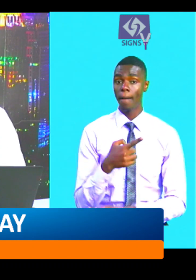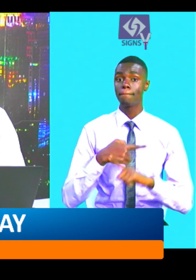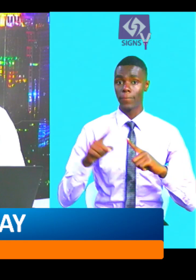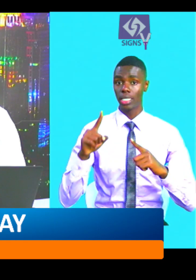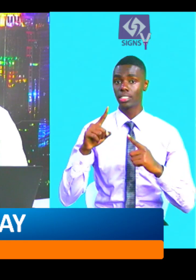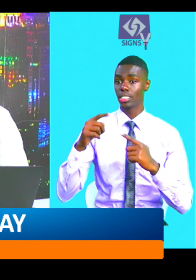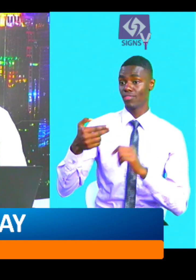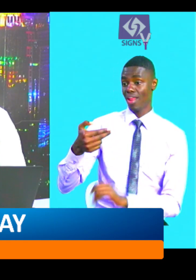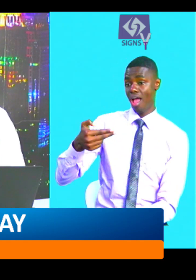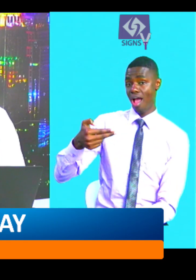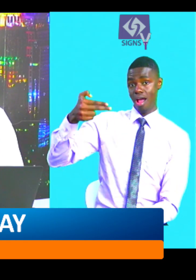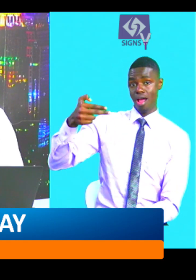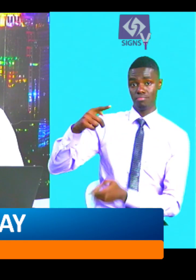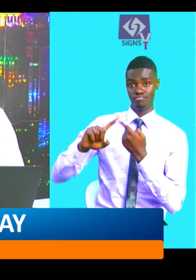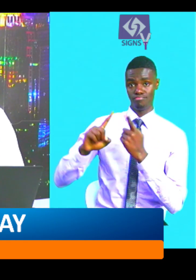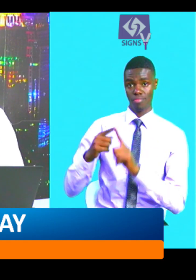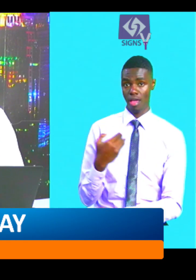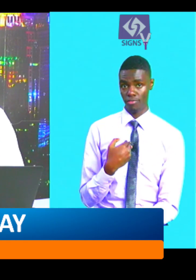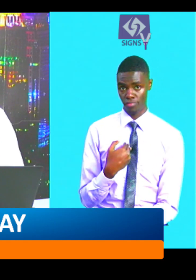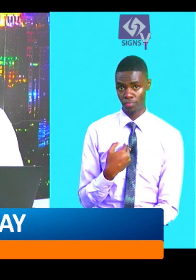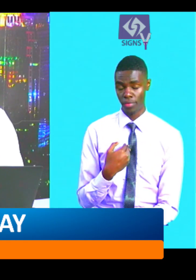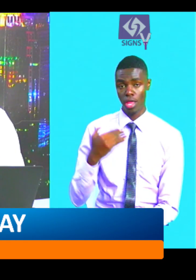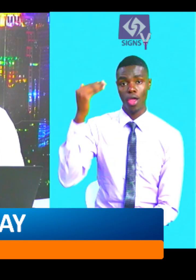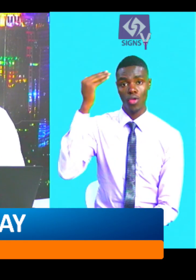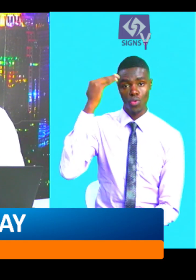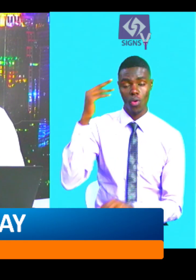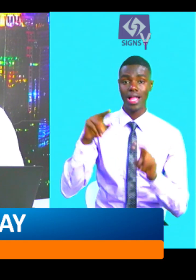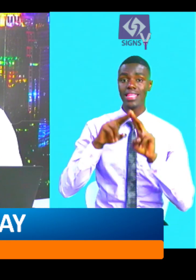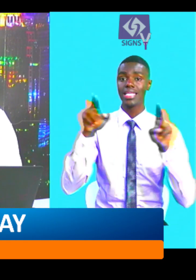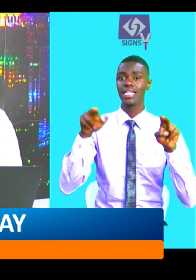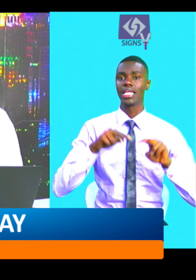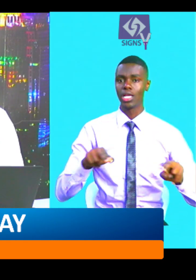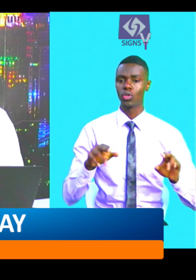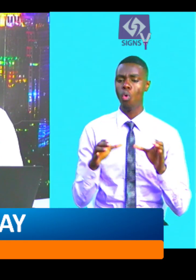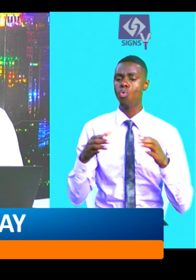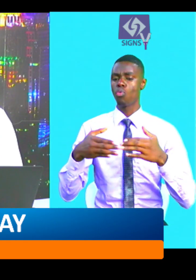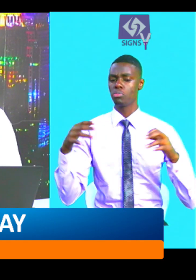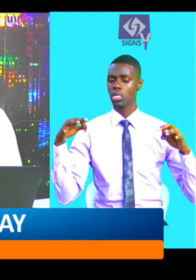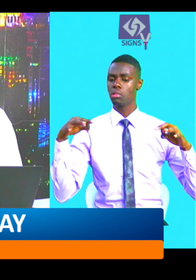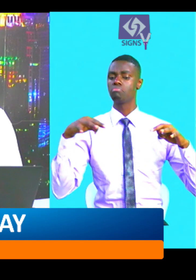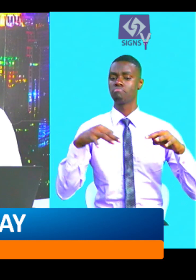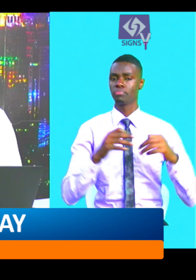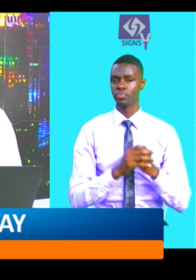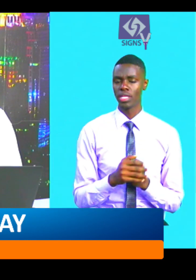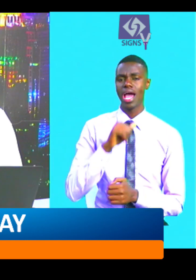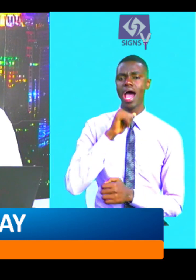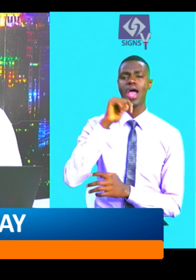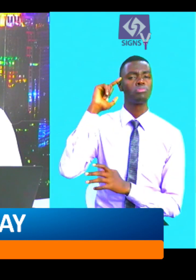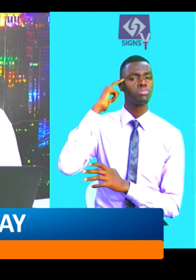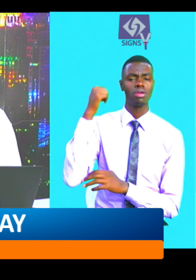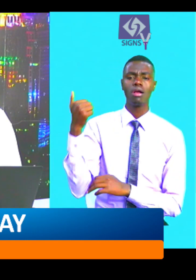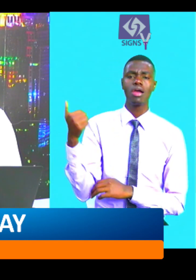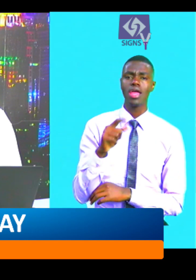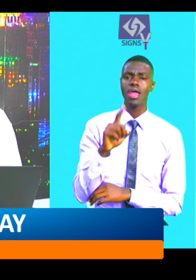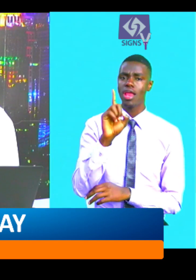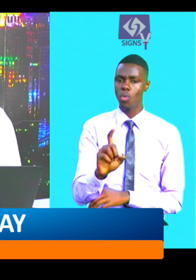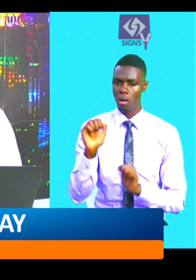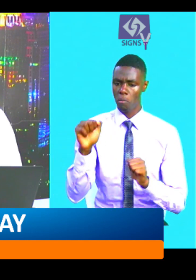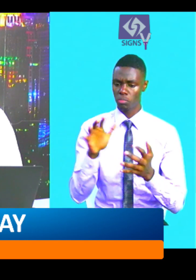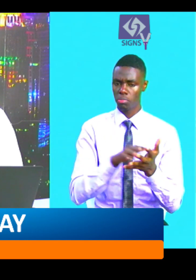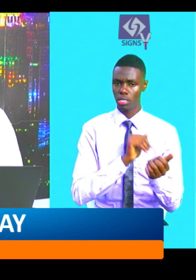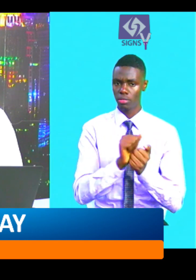him being here is going to have any effect Yes. on the case being filed. Because you know, the ICC is not